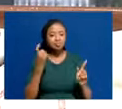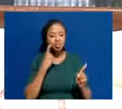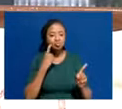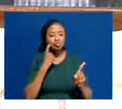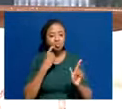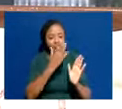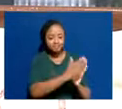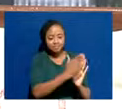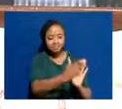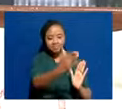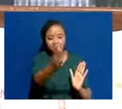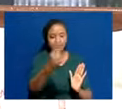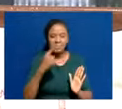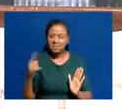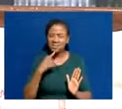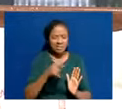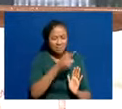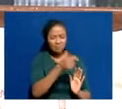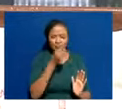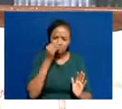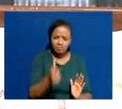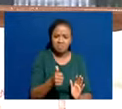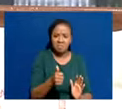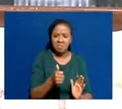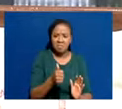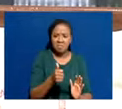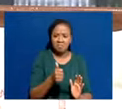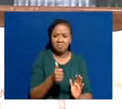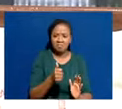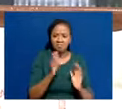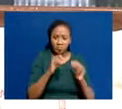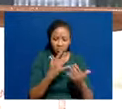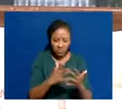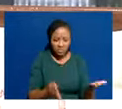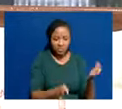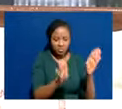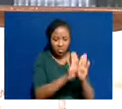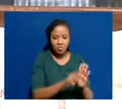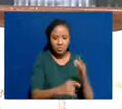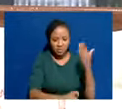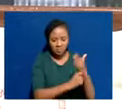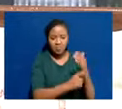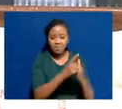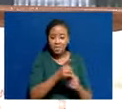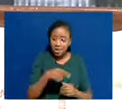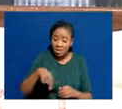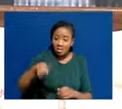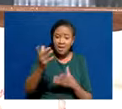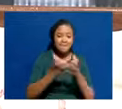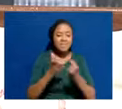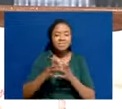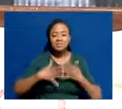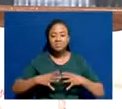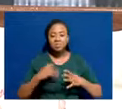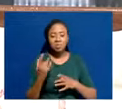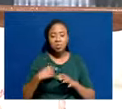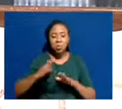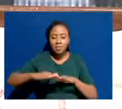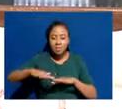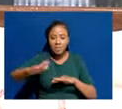organized. They're saying, this is even better for us. We can lock our wares. These are good people. They're not criminals. They just want a